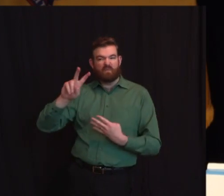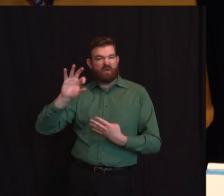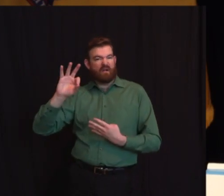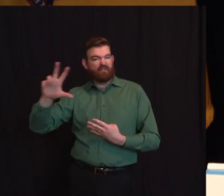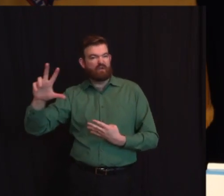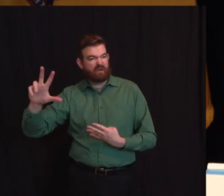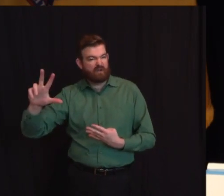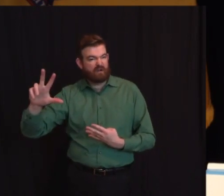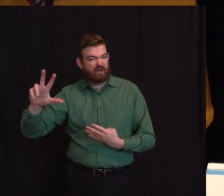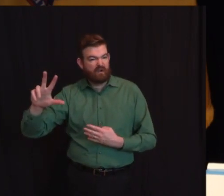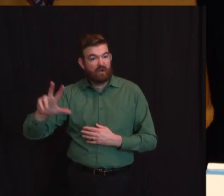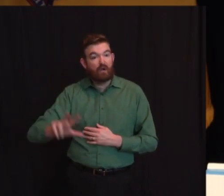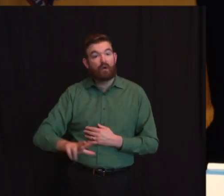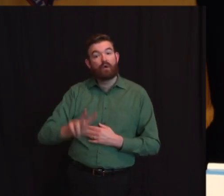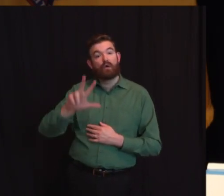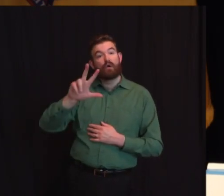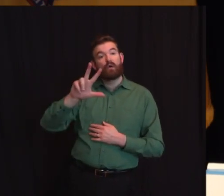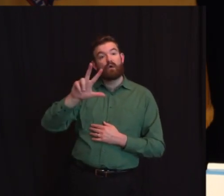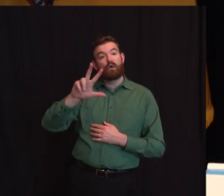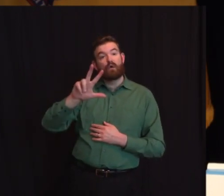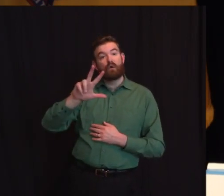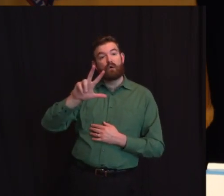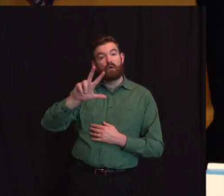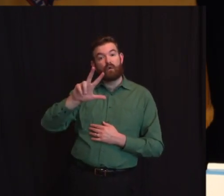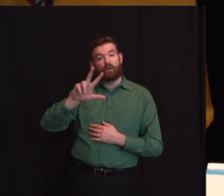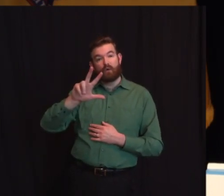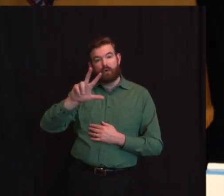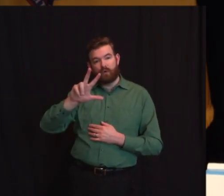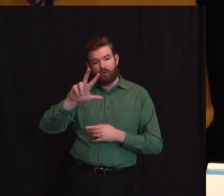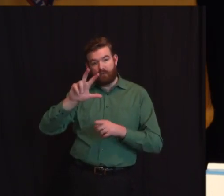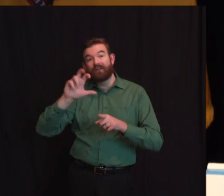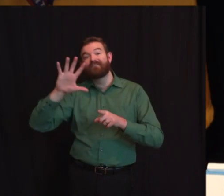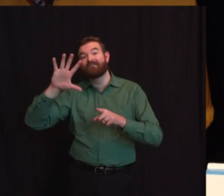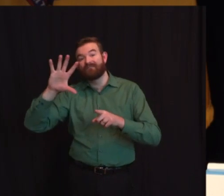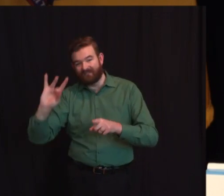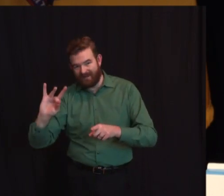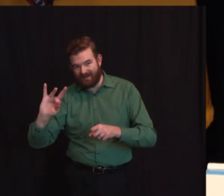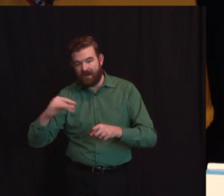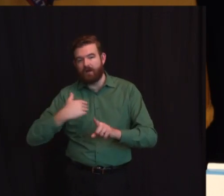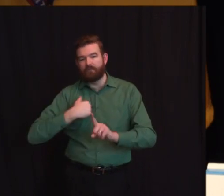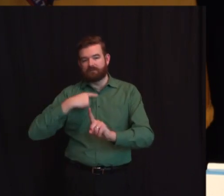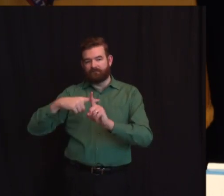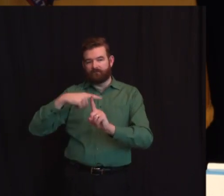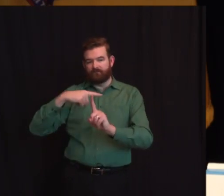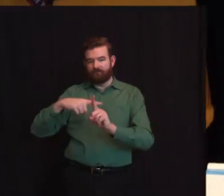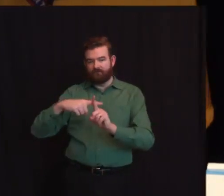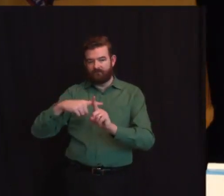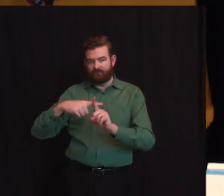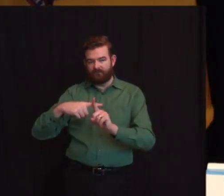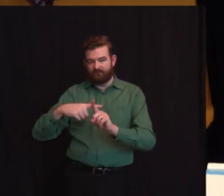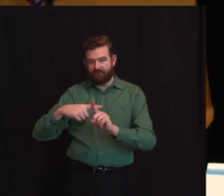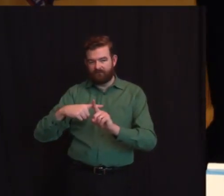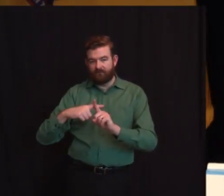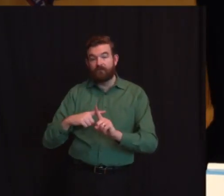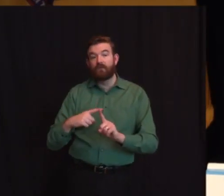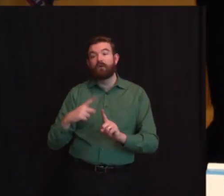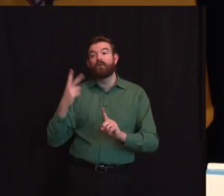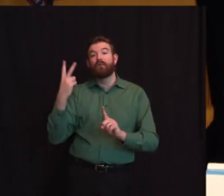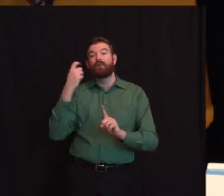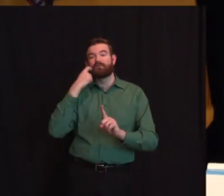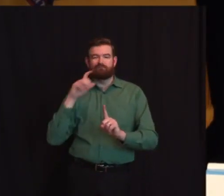358 residents that have tested positive for COVID-19. and they are reporting 2 additional deaths